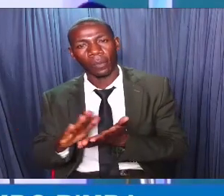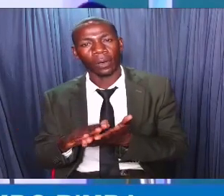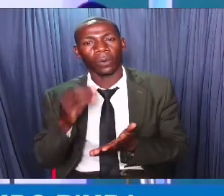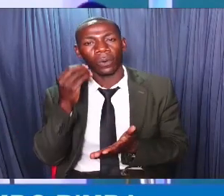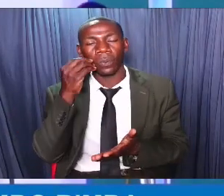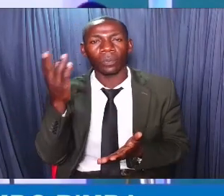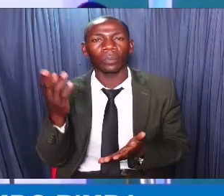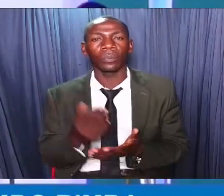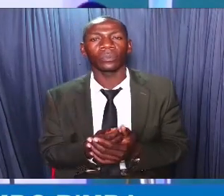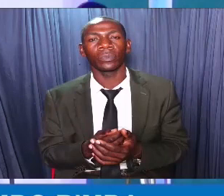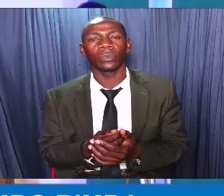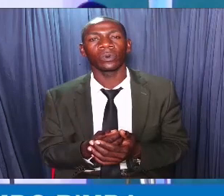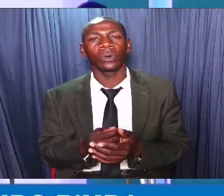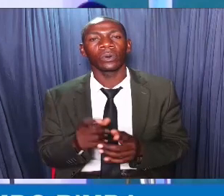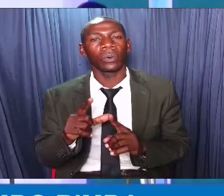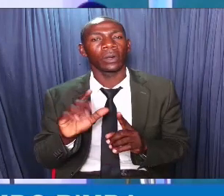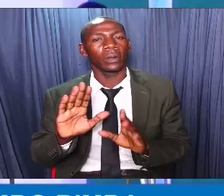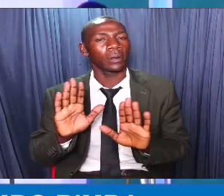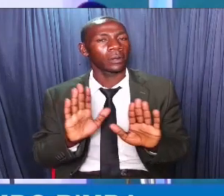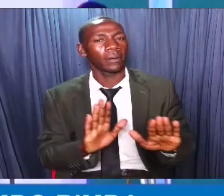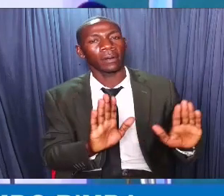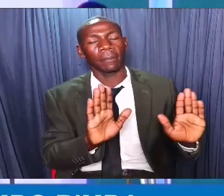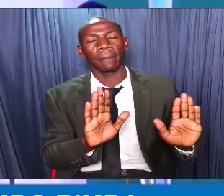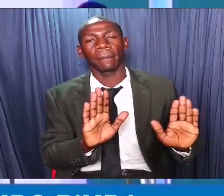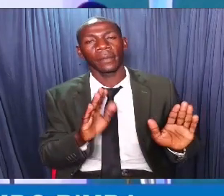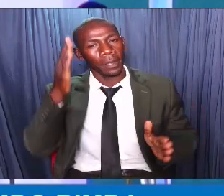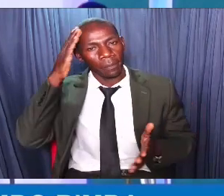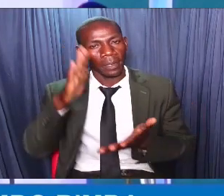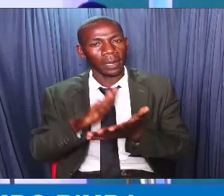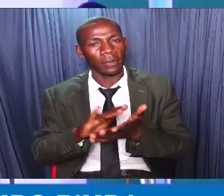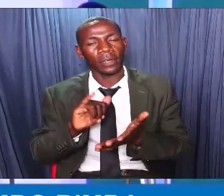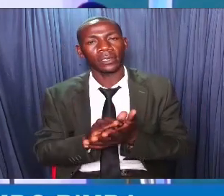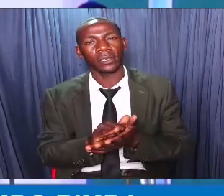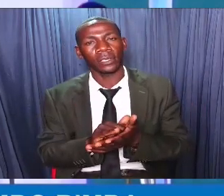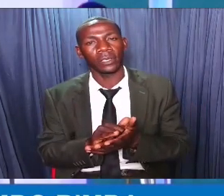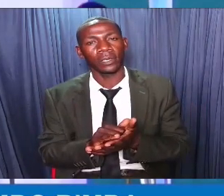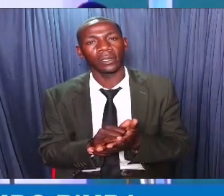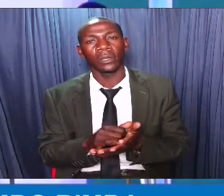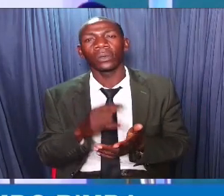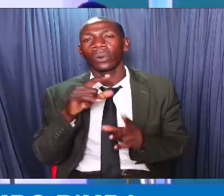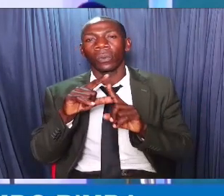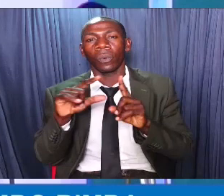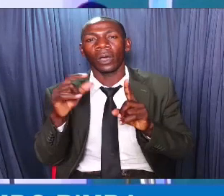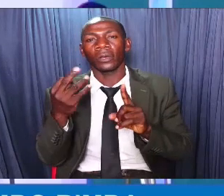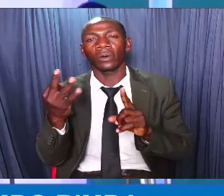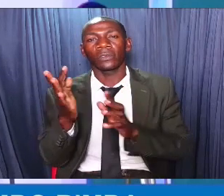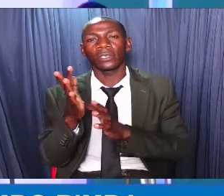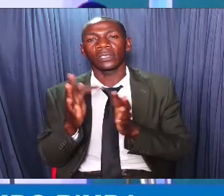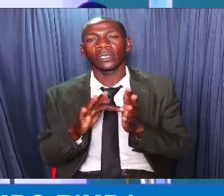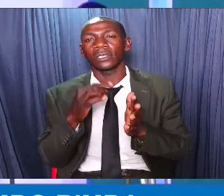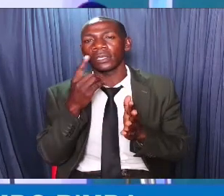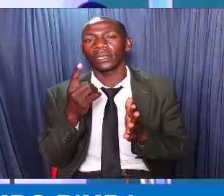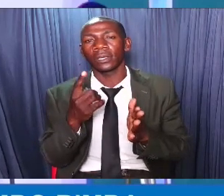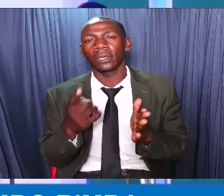going. Ile lake akaliacha ile. He forsook his own day. Akaamini kwamba. He believed that. Maneno ya Bwana Yesu aliyosema. The words of the Jesus.